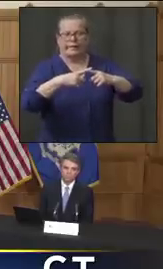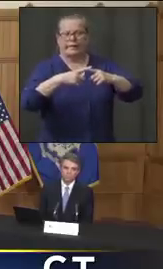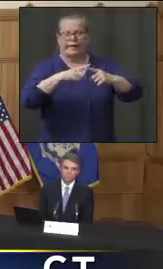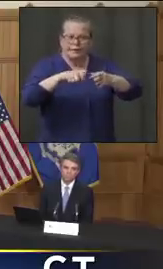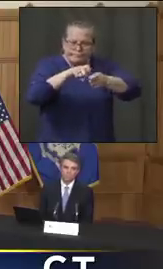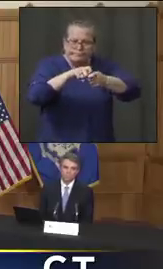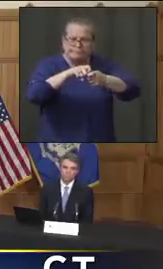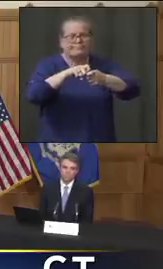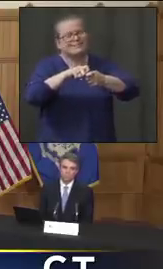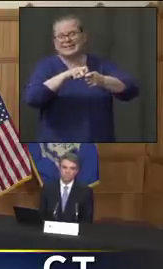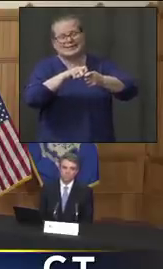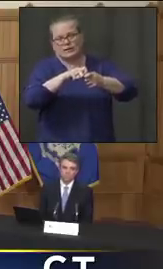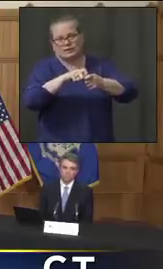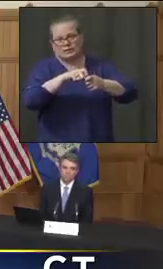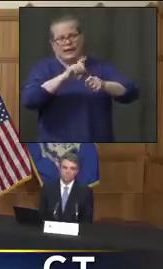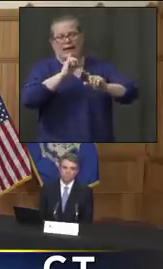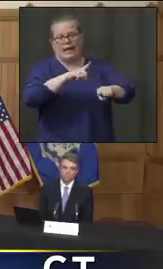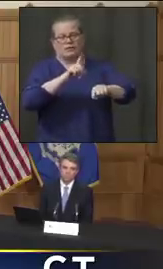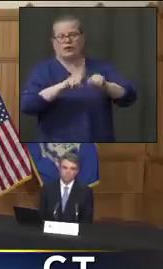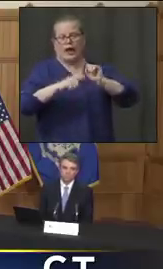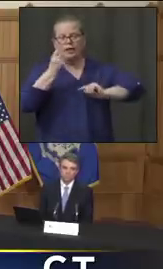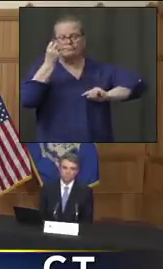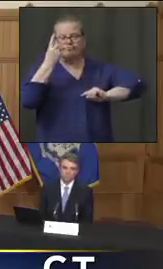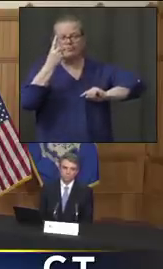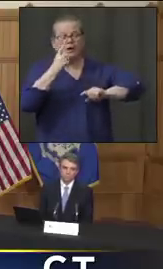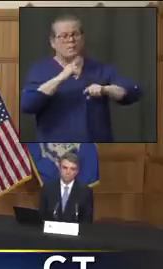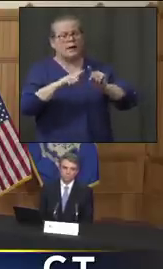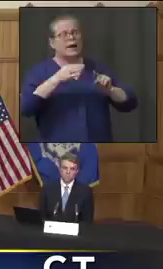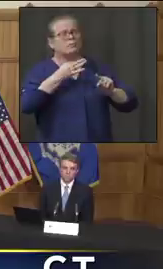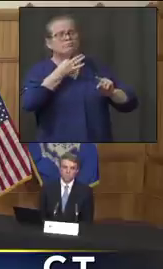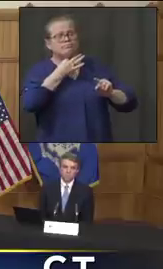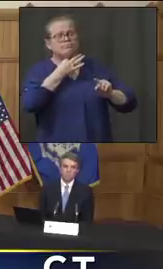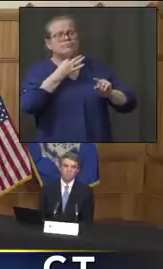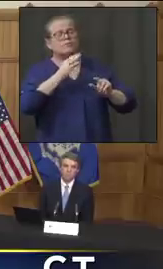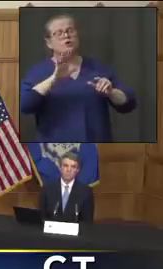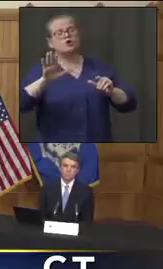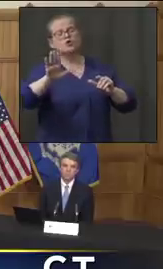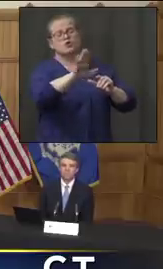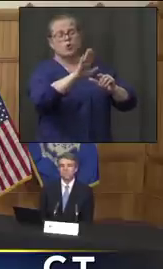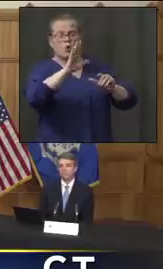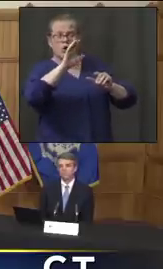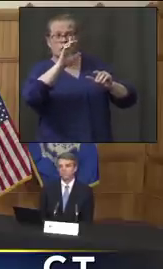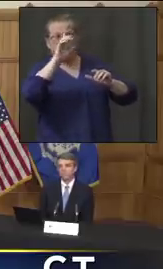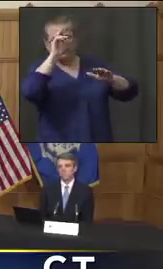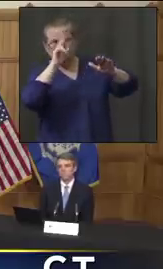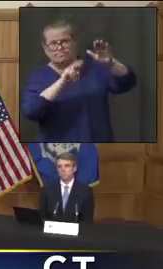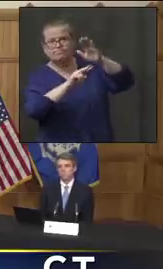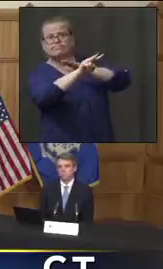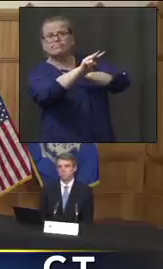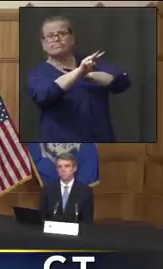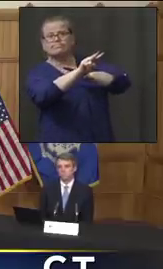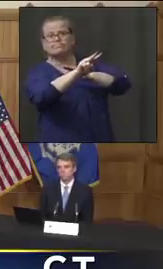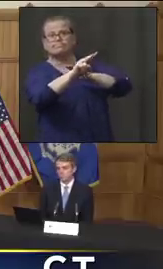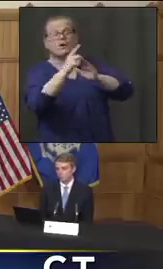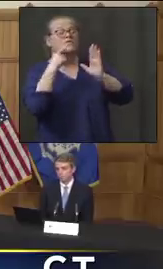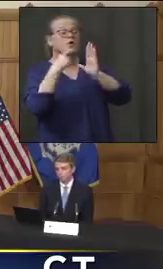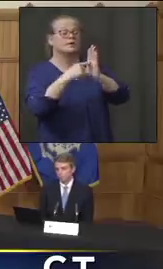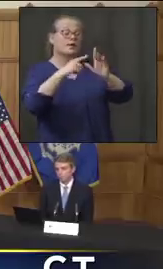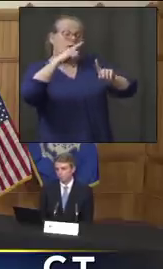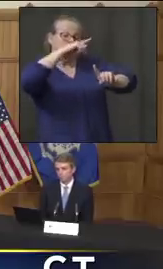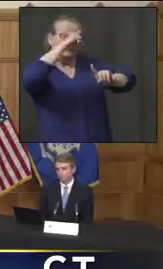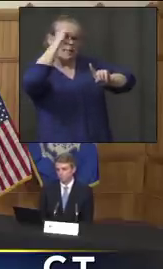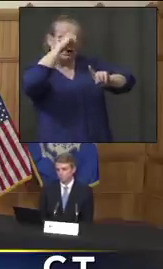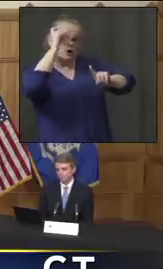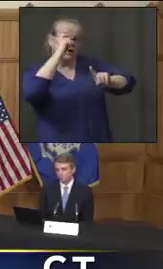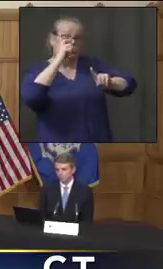like, say, by the middle of summer? Do you guys have, based on what you've seen in New Zealand, because I see New Zealand